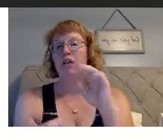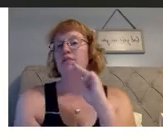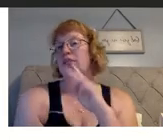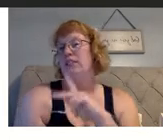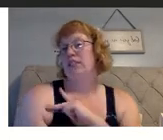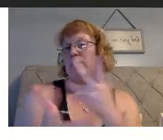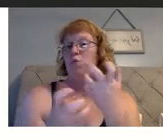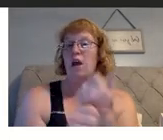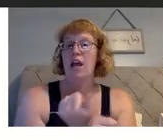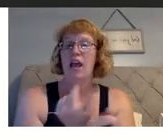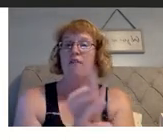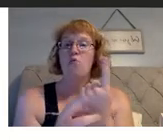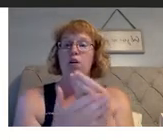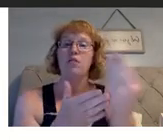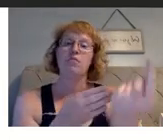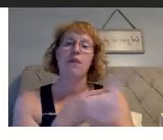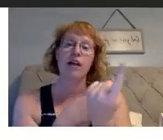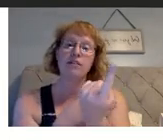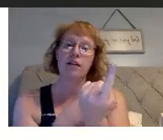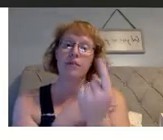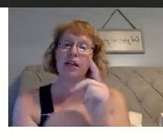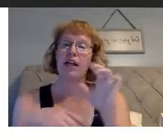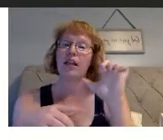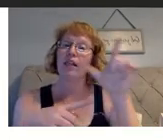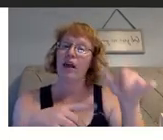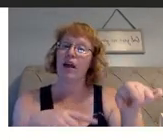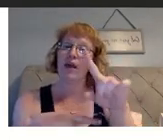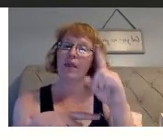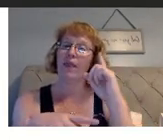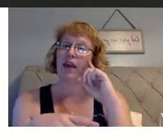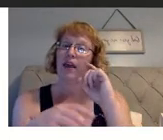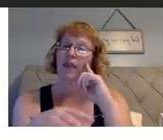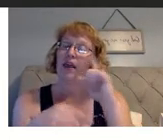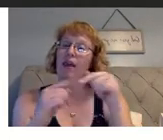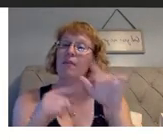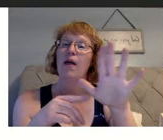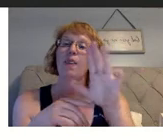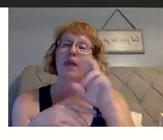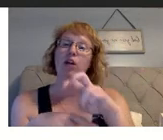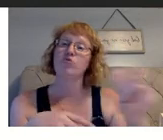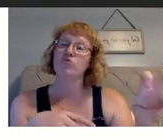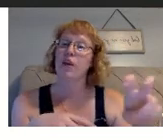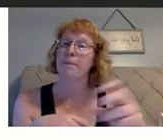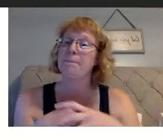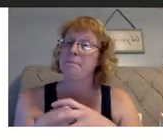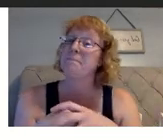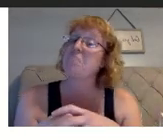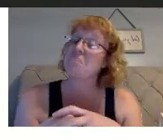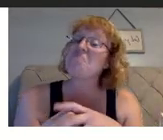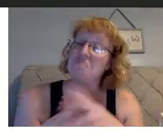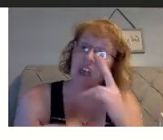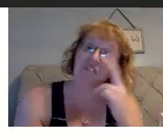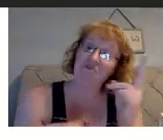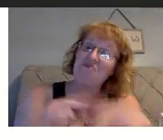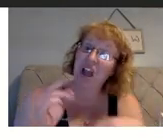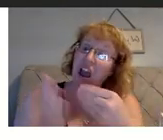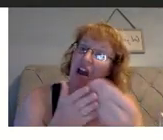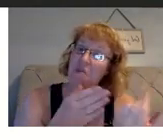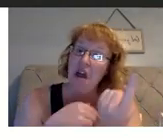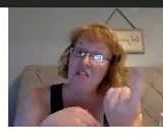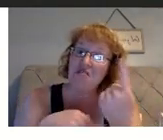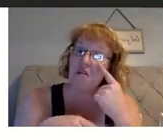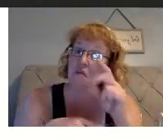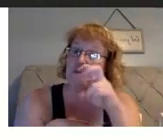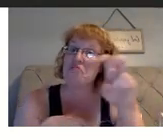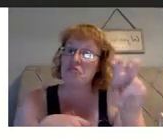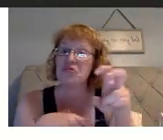wants everyone to buy something. Later on, they can think about their trip. That is pretty fun to buy something from your trip